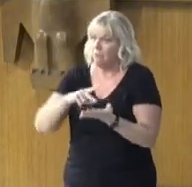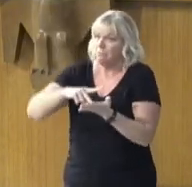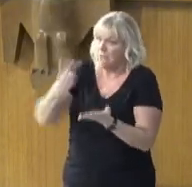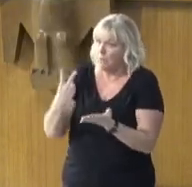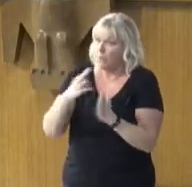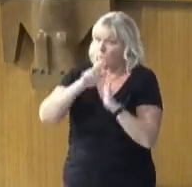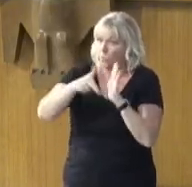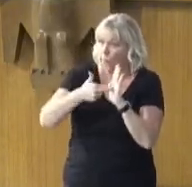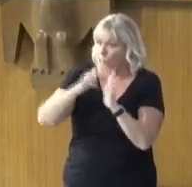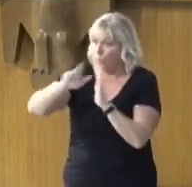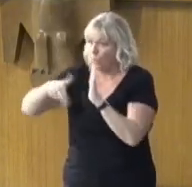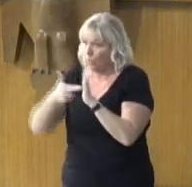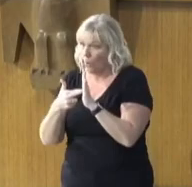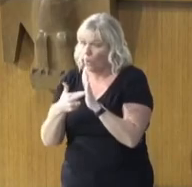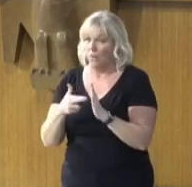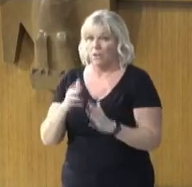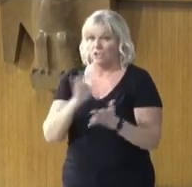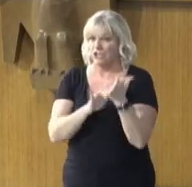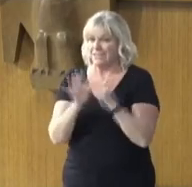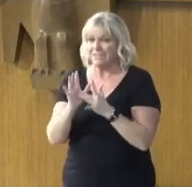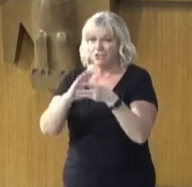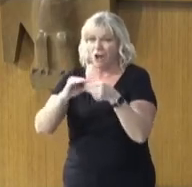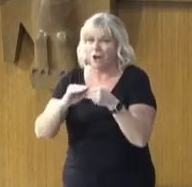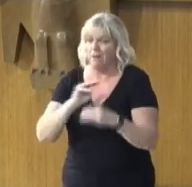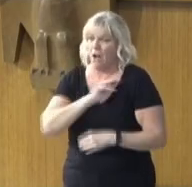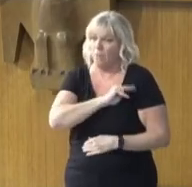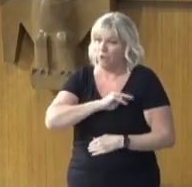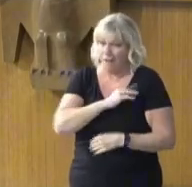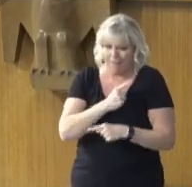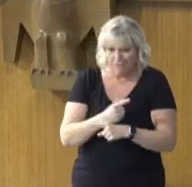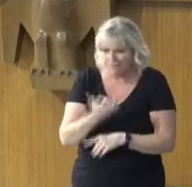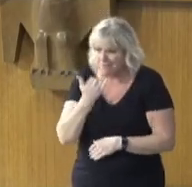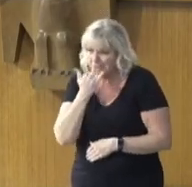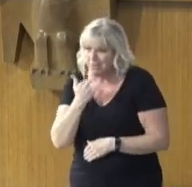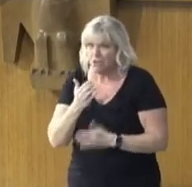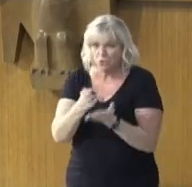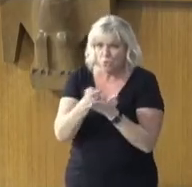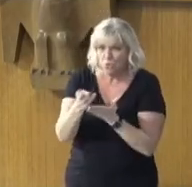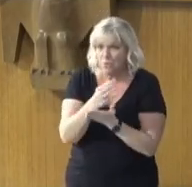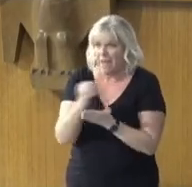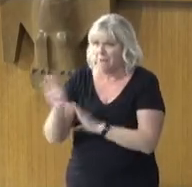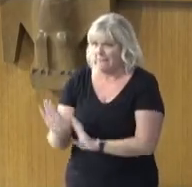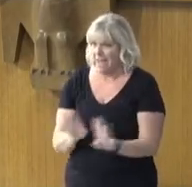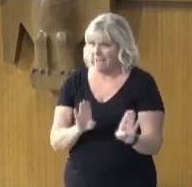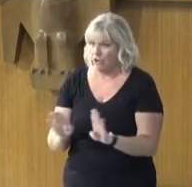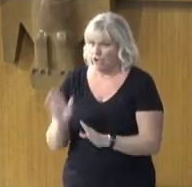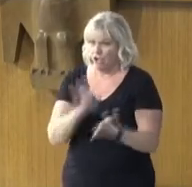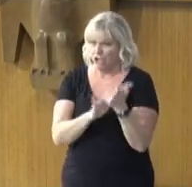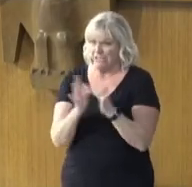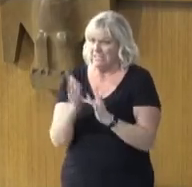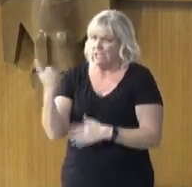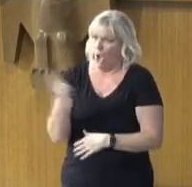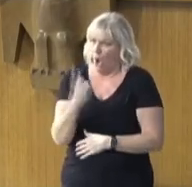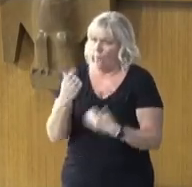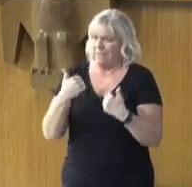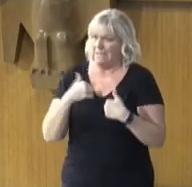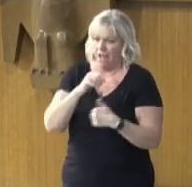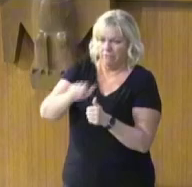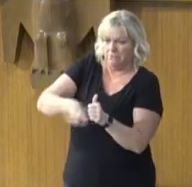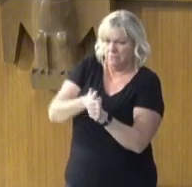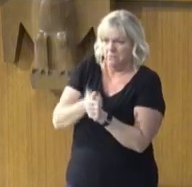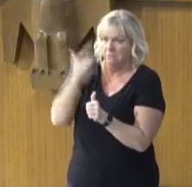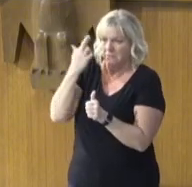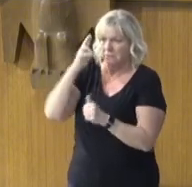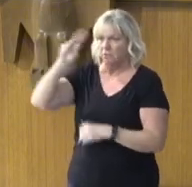that Jesus made on morality and truth and behavior was political in his context, in his culture, and in